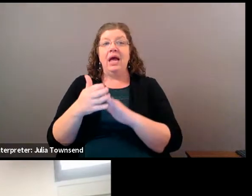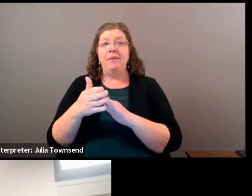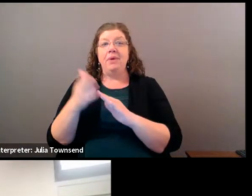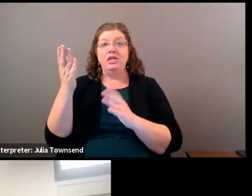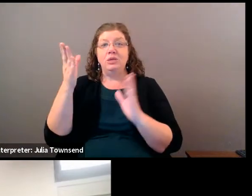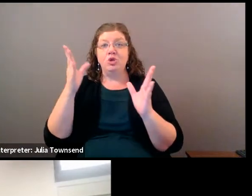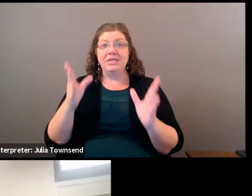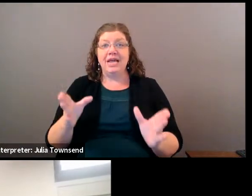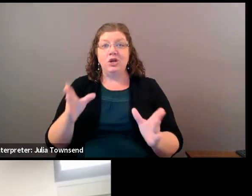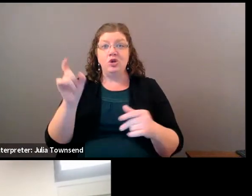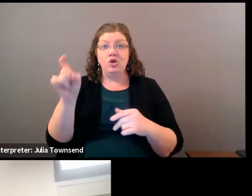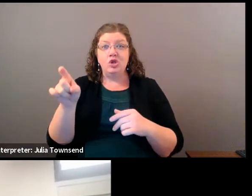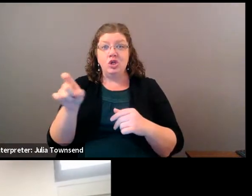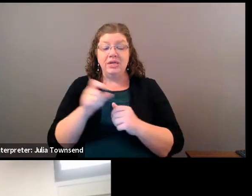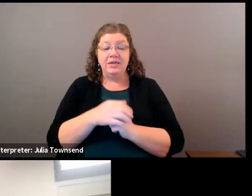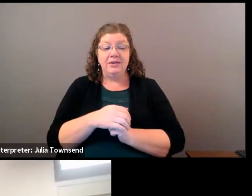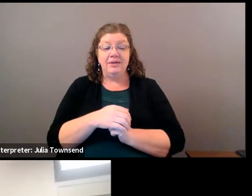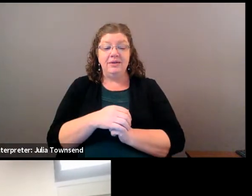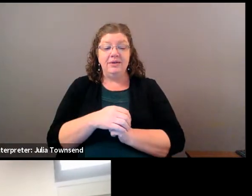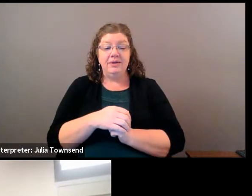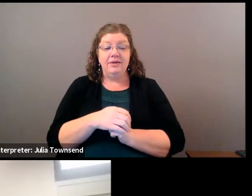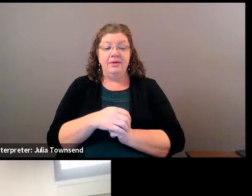presenter.